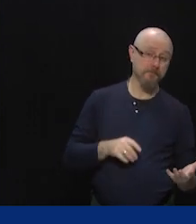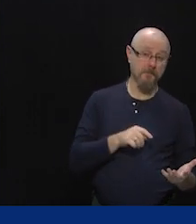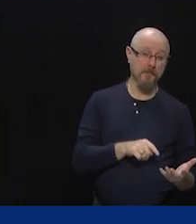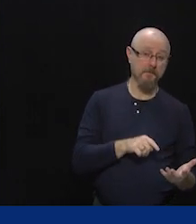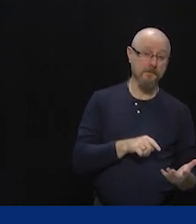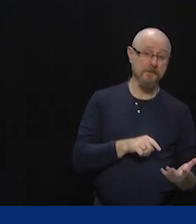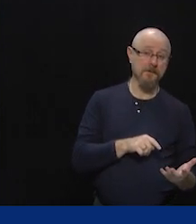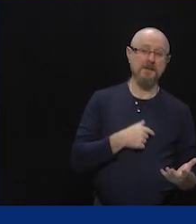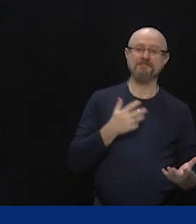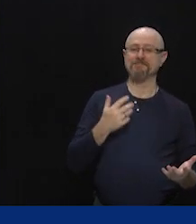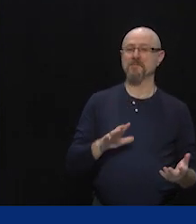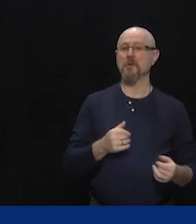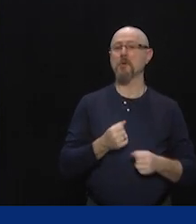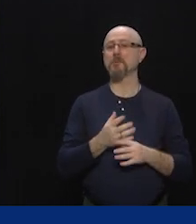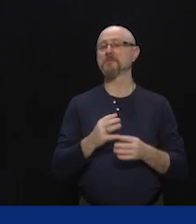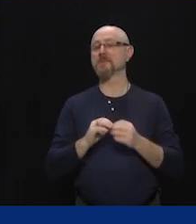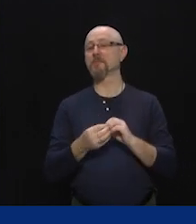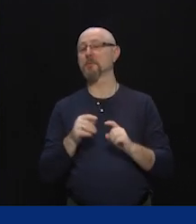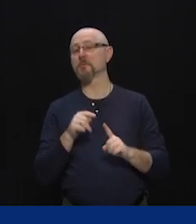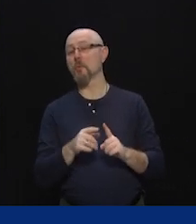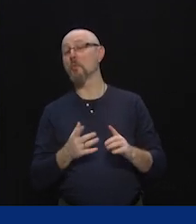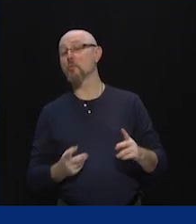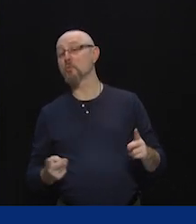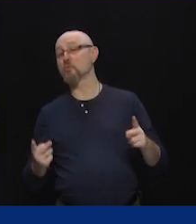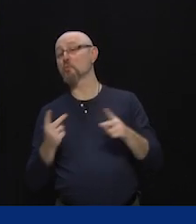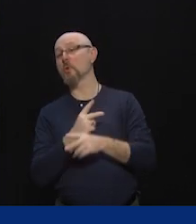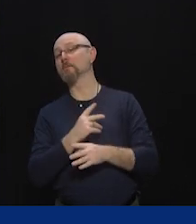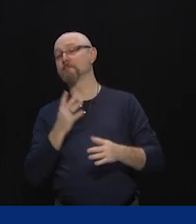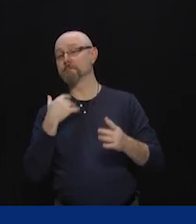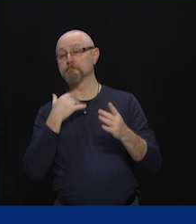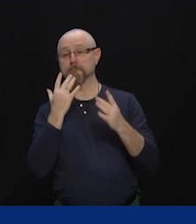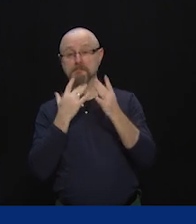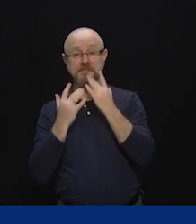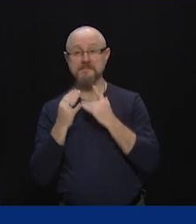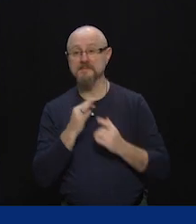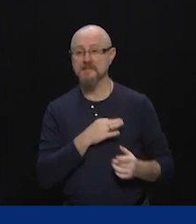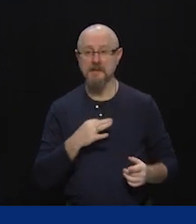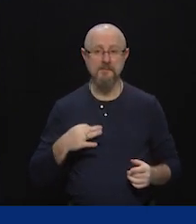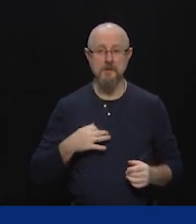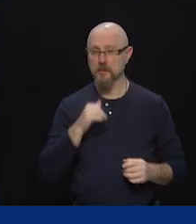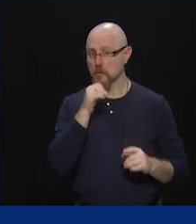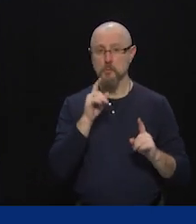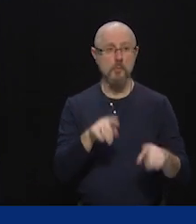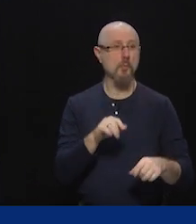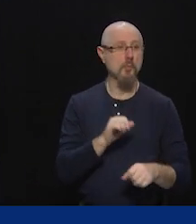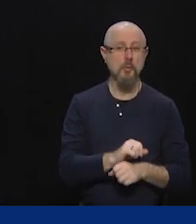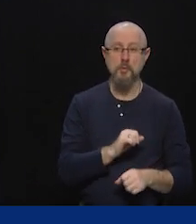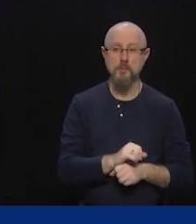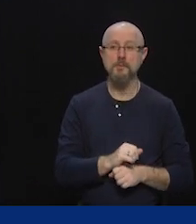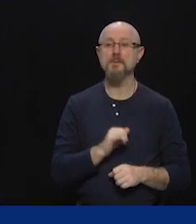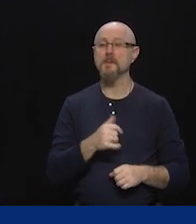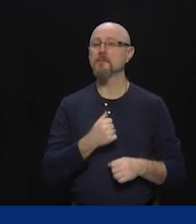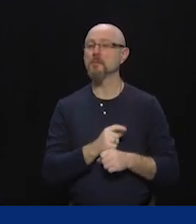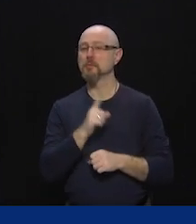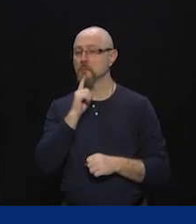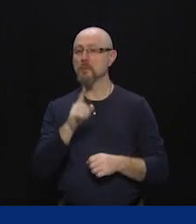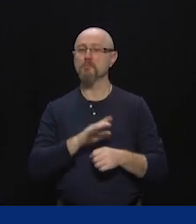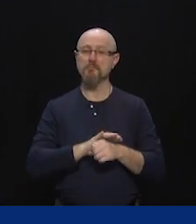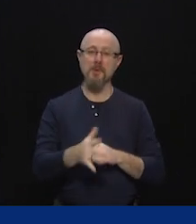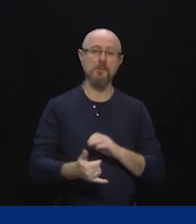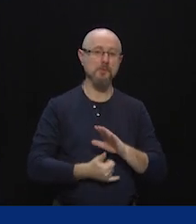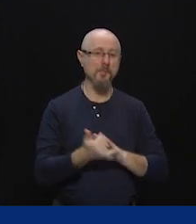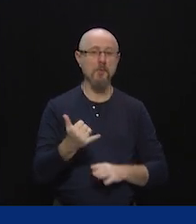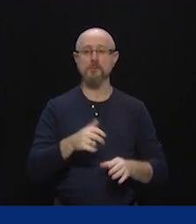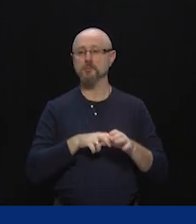create a dynamic where there are no trains picking people up for their jobs in the morning or getting healthcare workers to their jobs